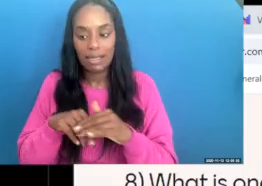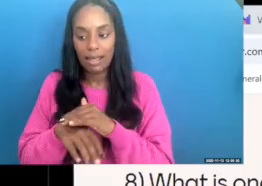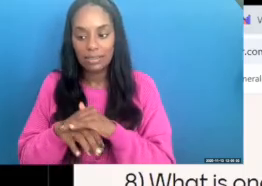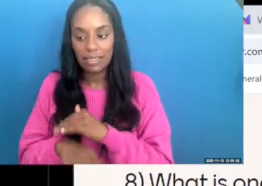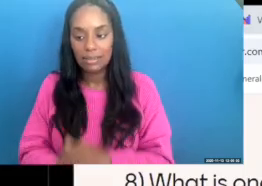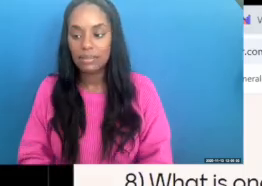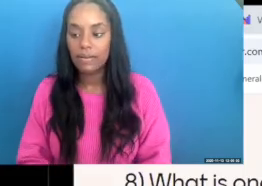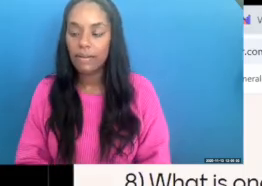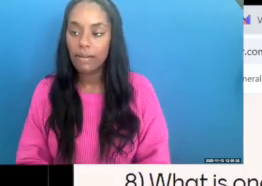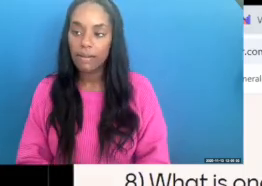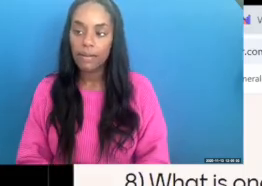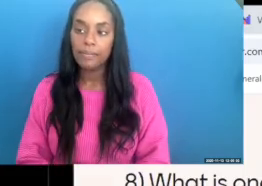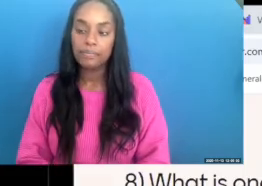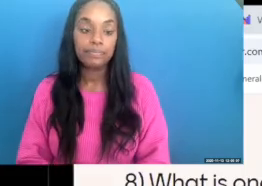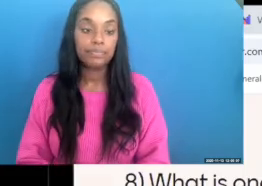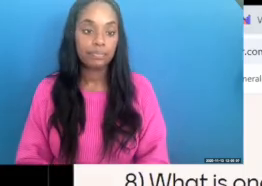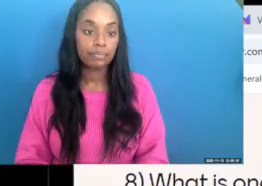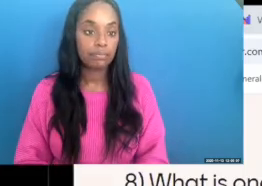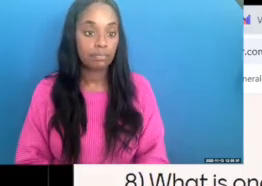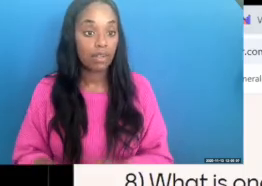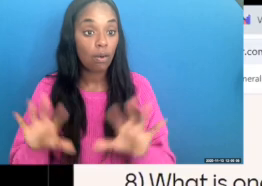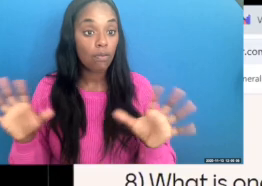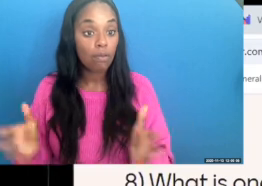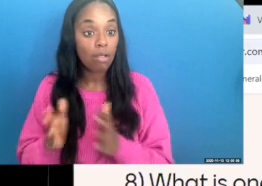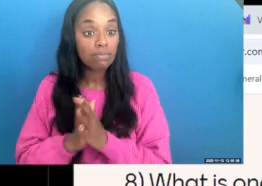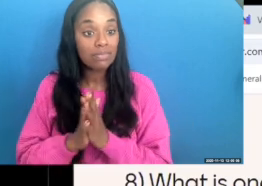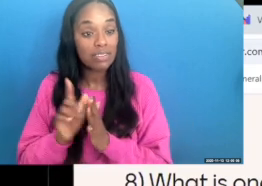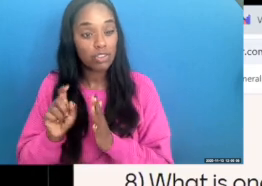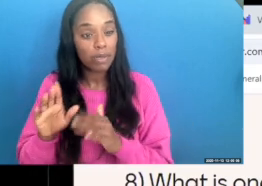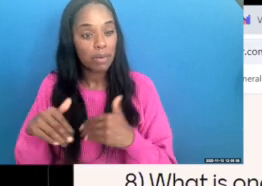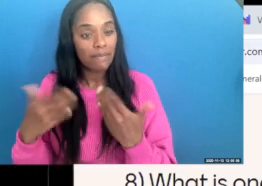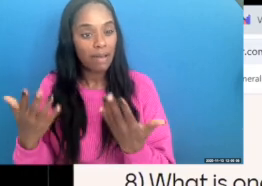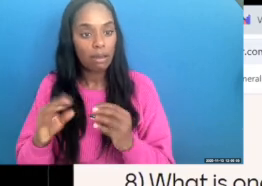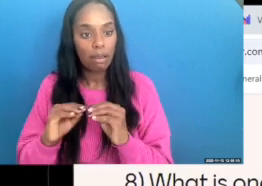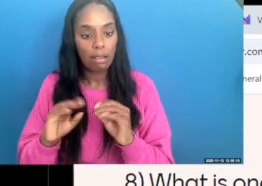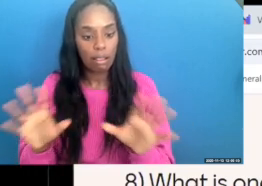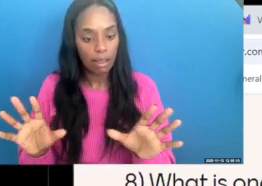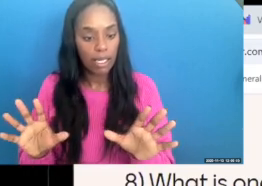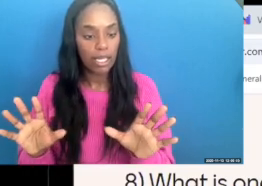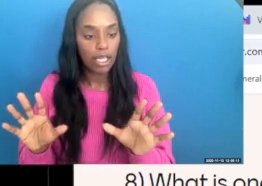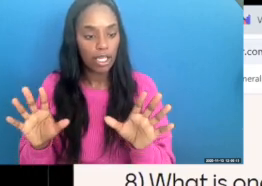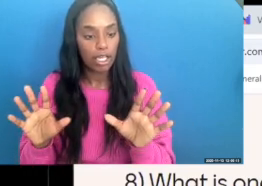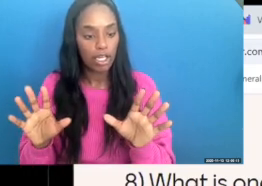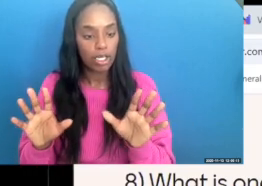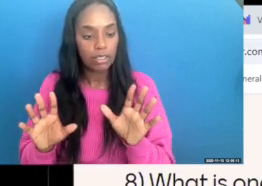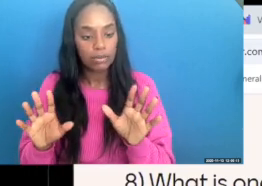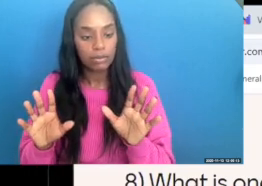funding, enabled to preserve community trust and consistent access.